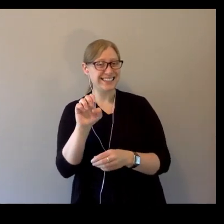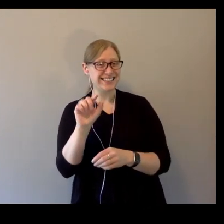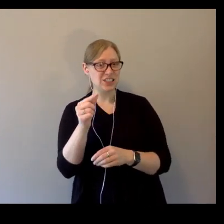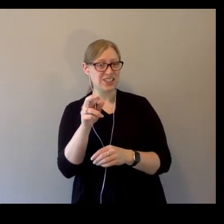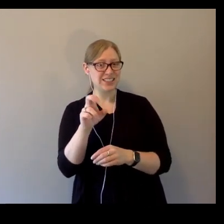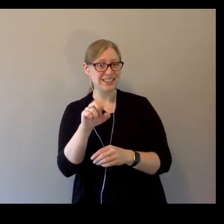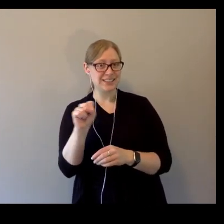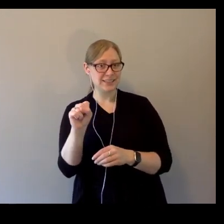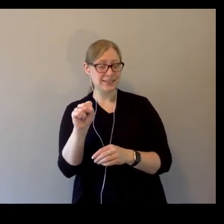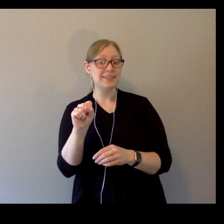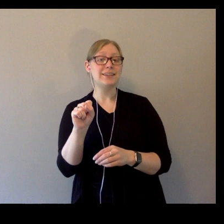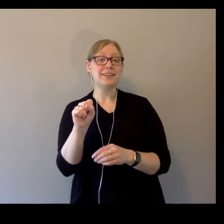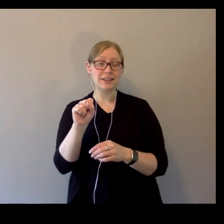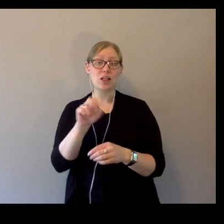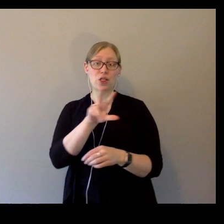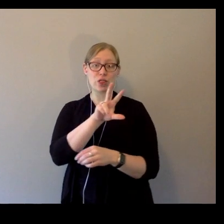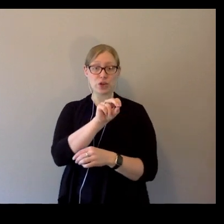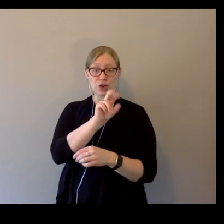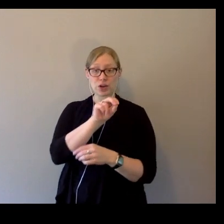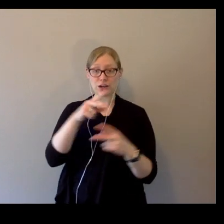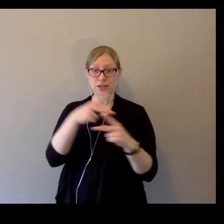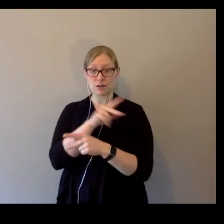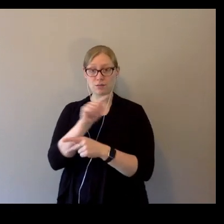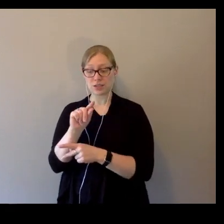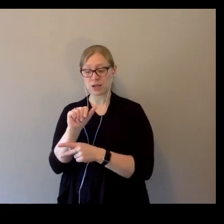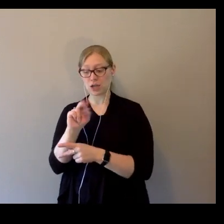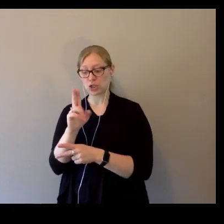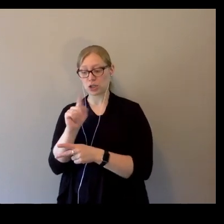30 times the tangent of 36 is equal to